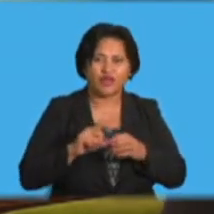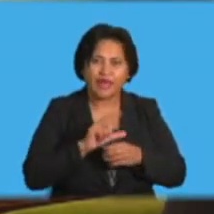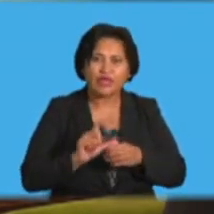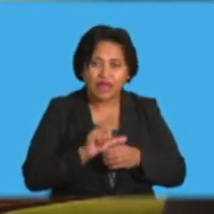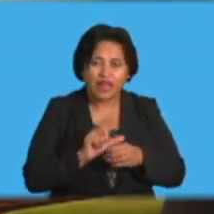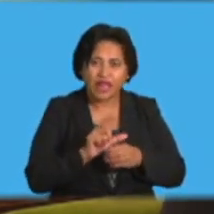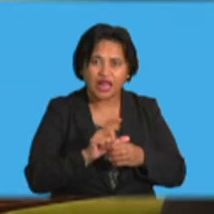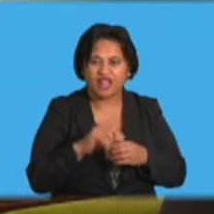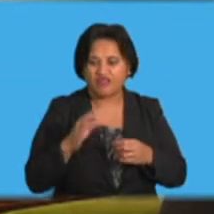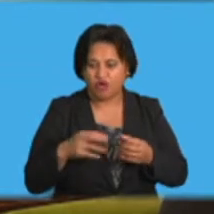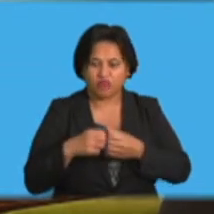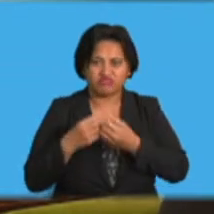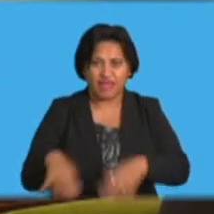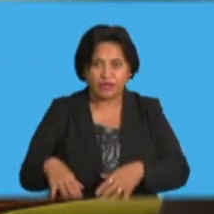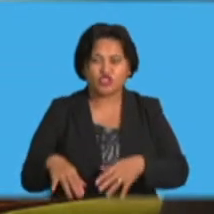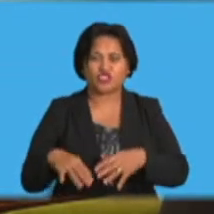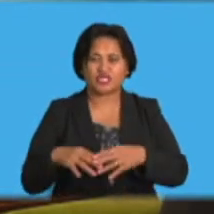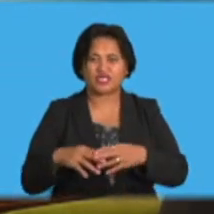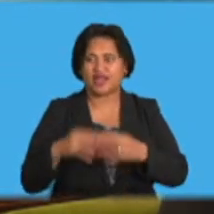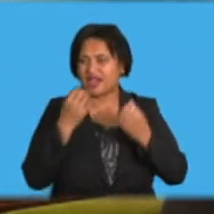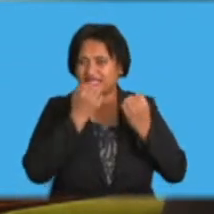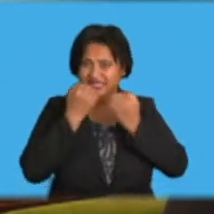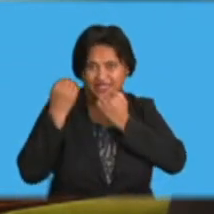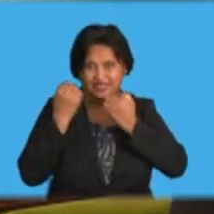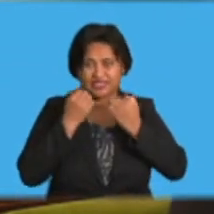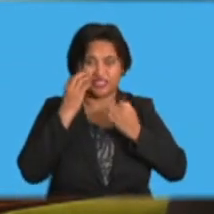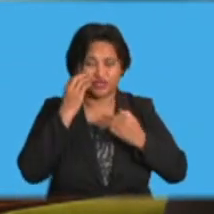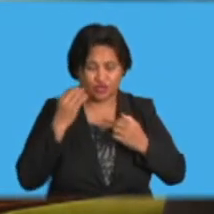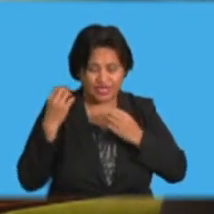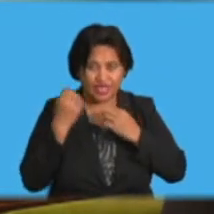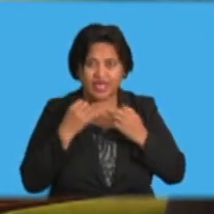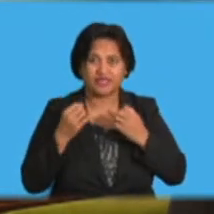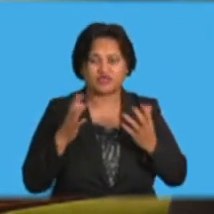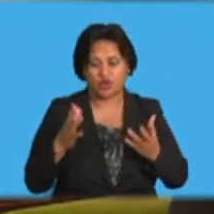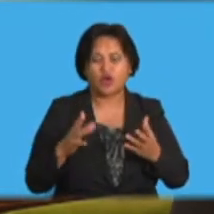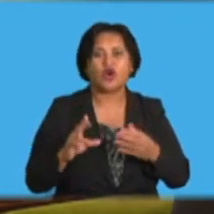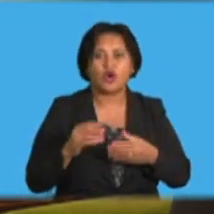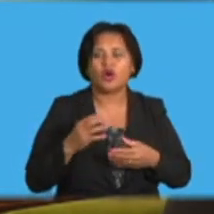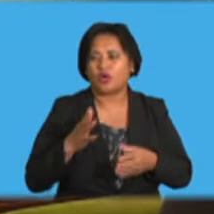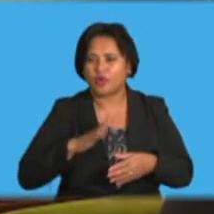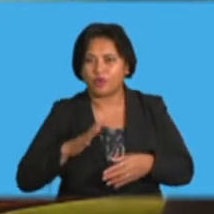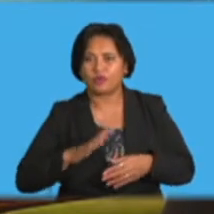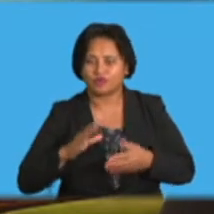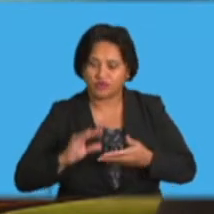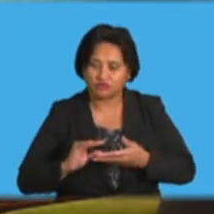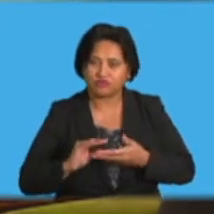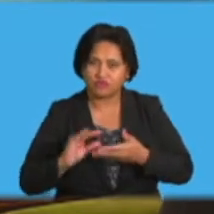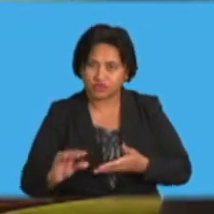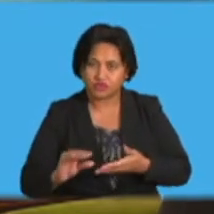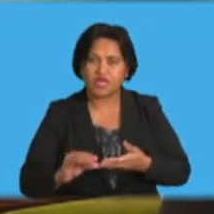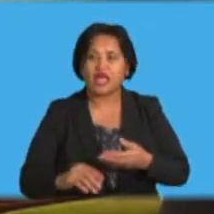of damaged cane plants planted late last year, because obviously they've used the fertilizer, they need more now in order to get it back up, including clearing